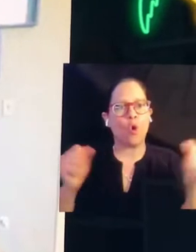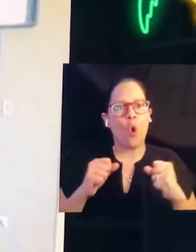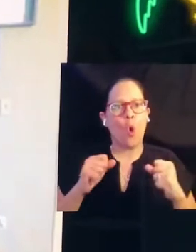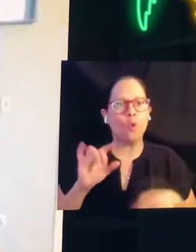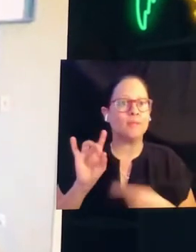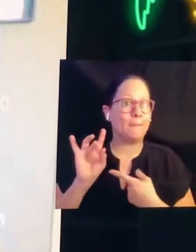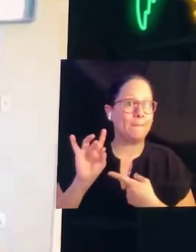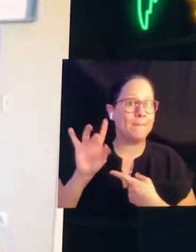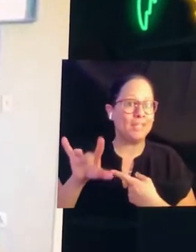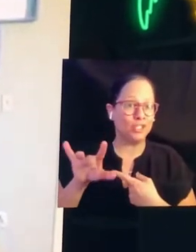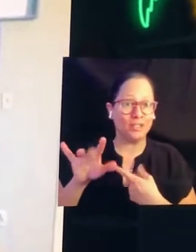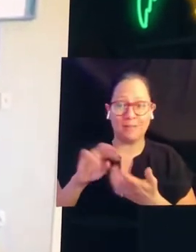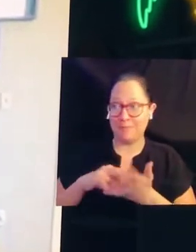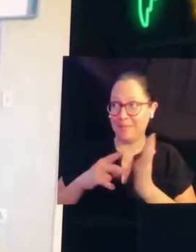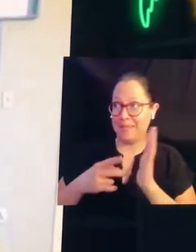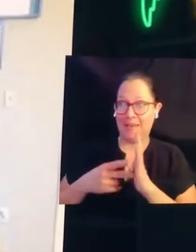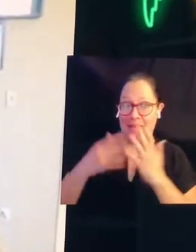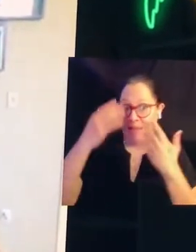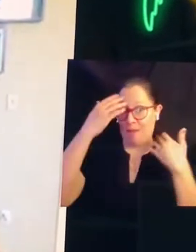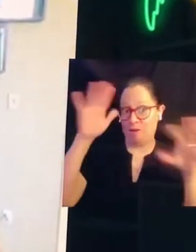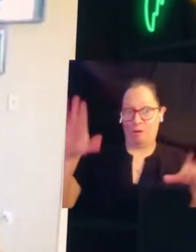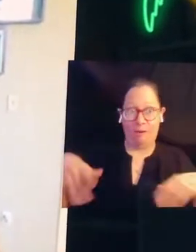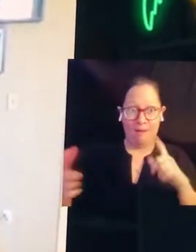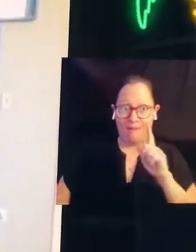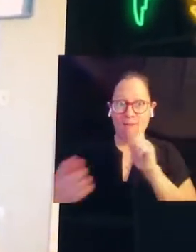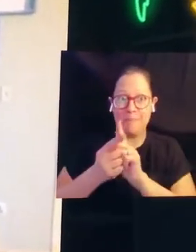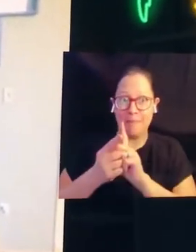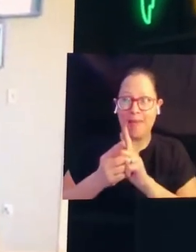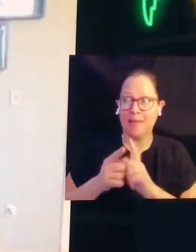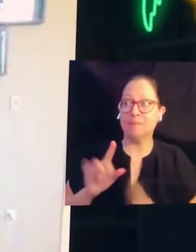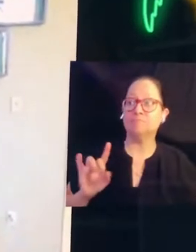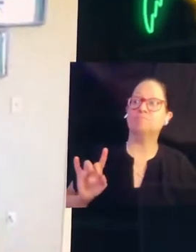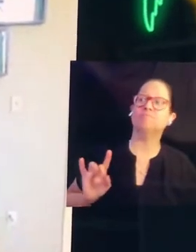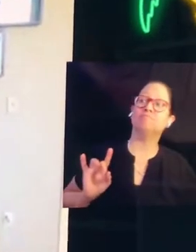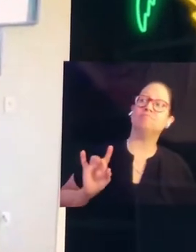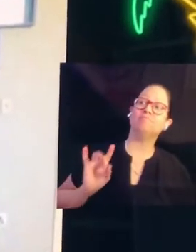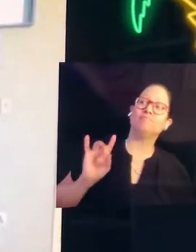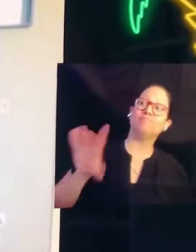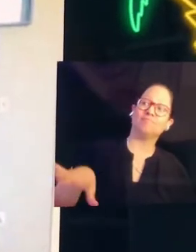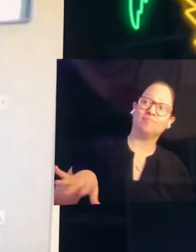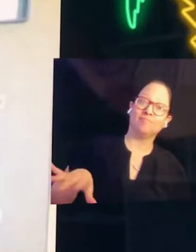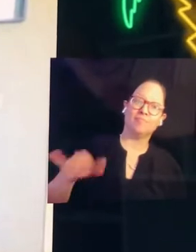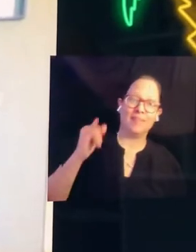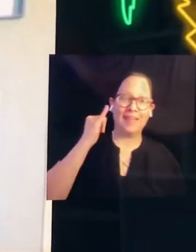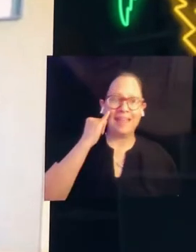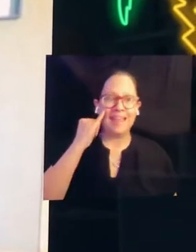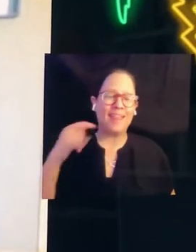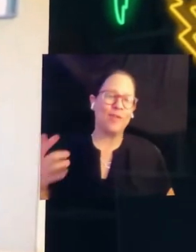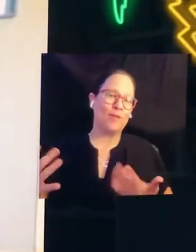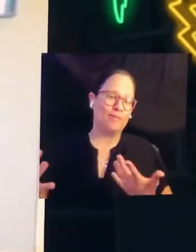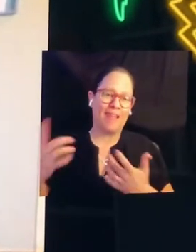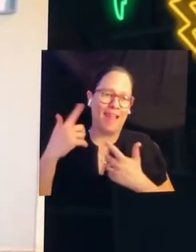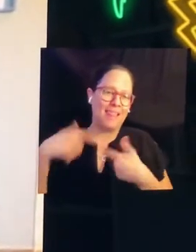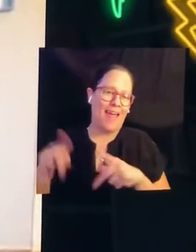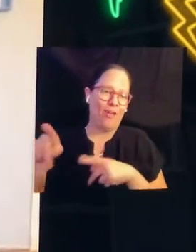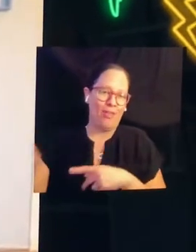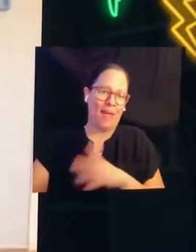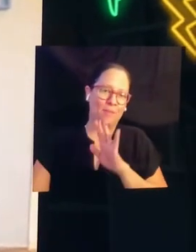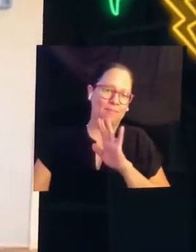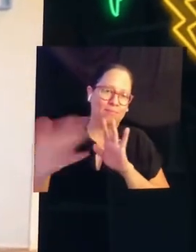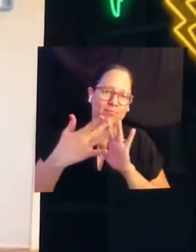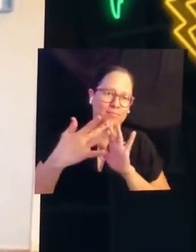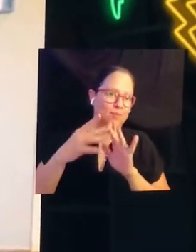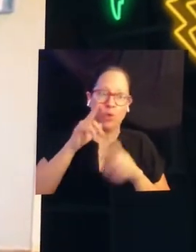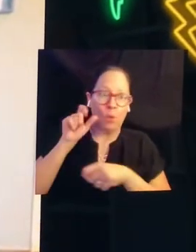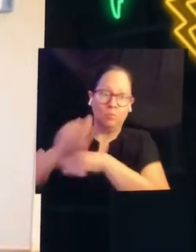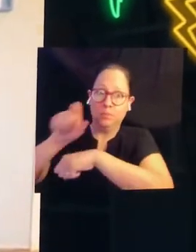story. And then let them come back to you and say whether they're interested or not. Don't bombard them with emails